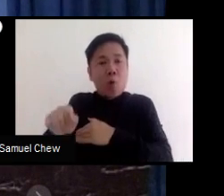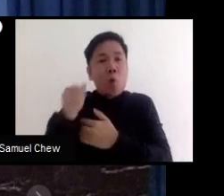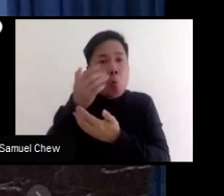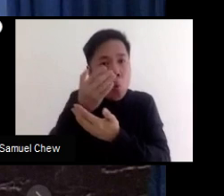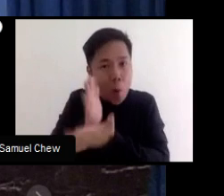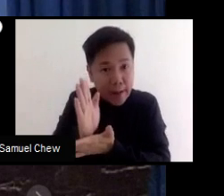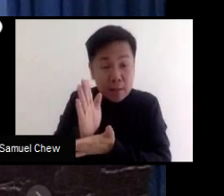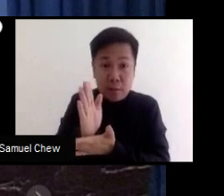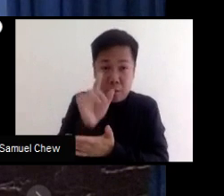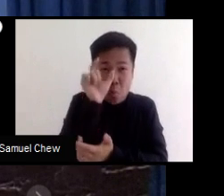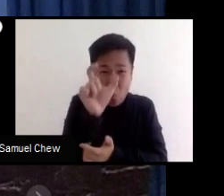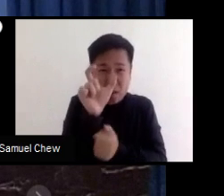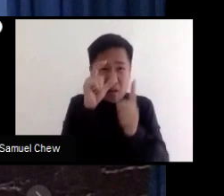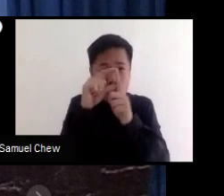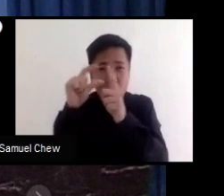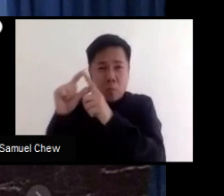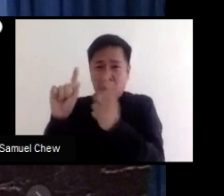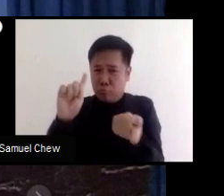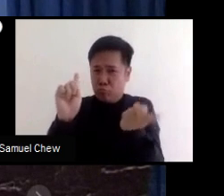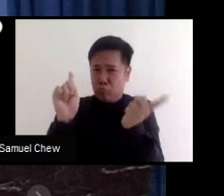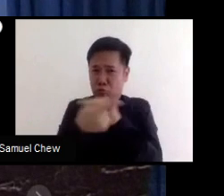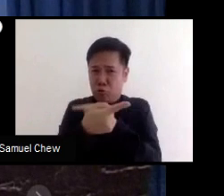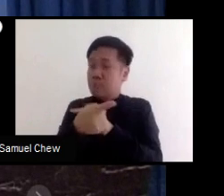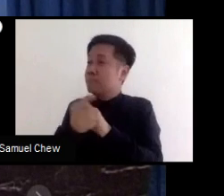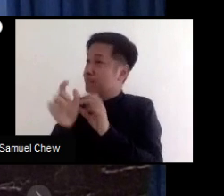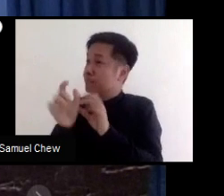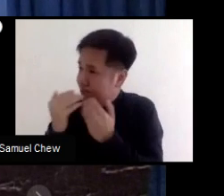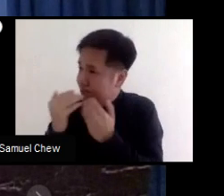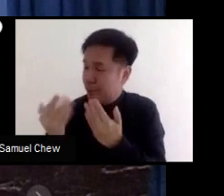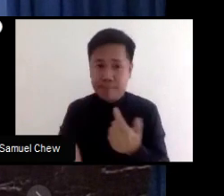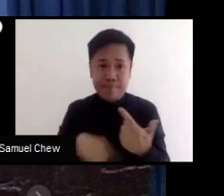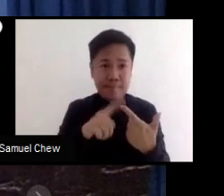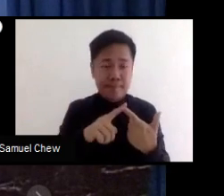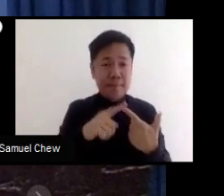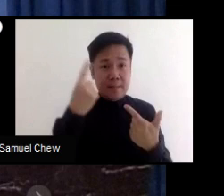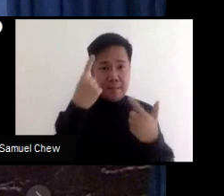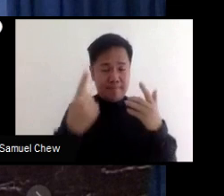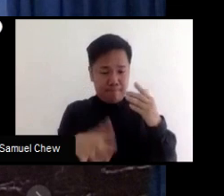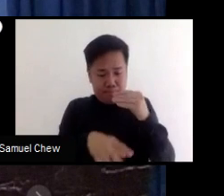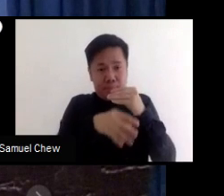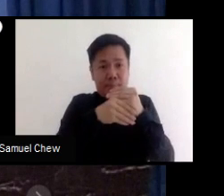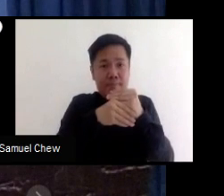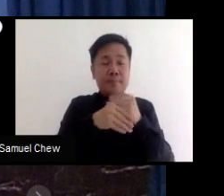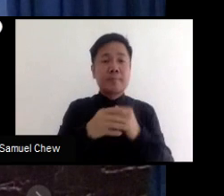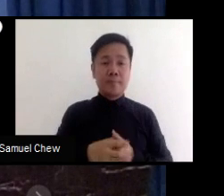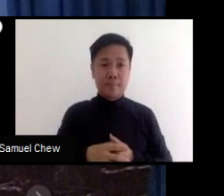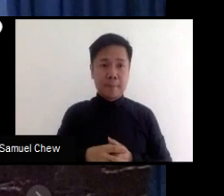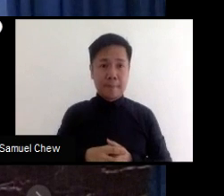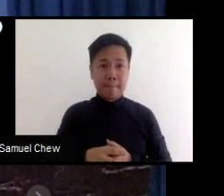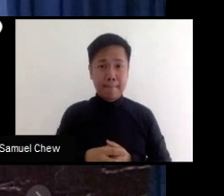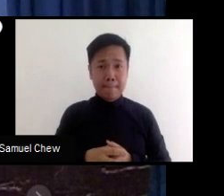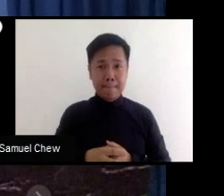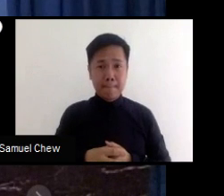And excuse me, another things about the monitoring, which we mentioned in